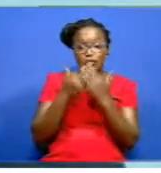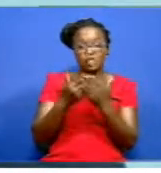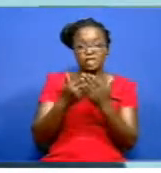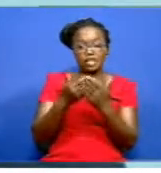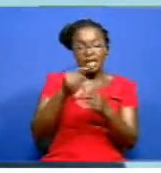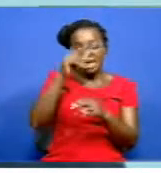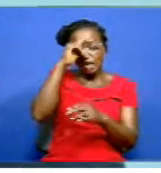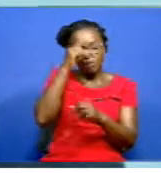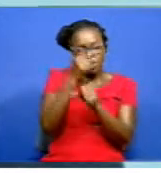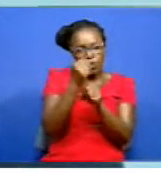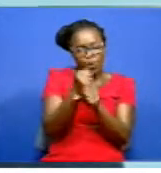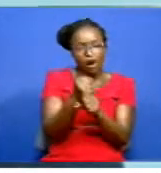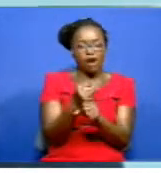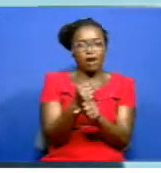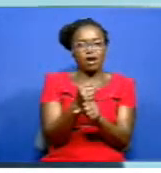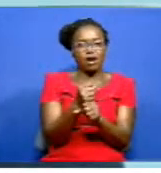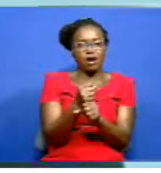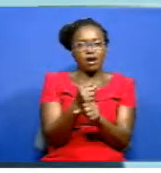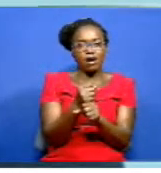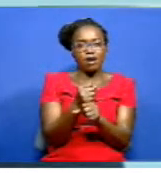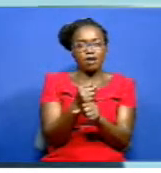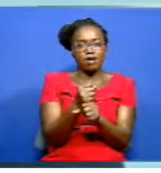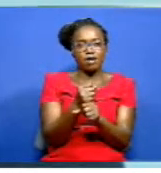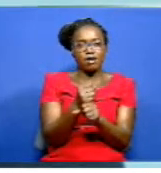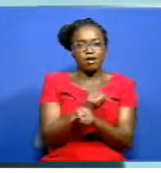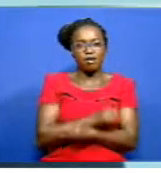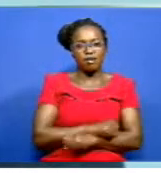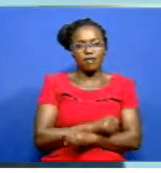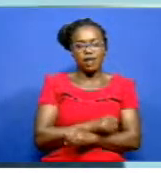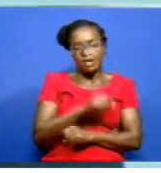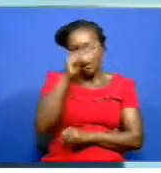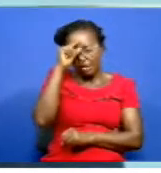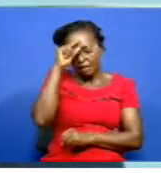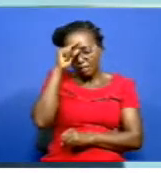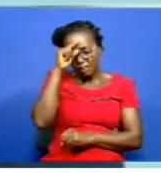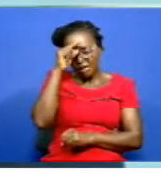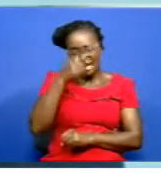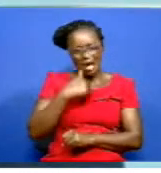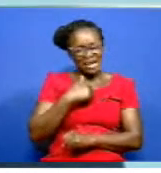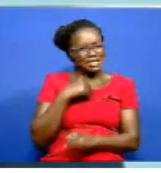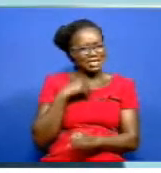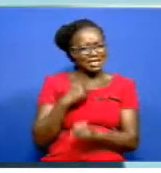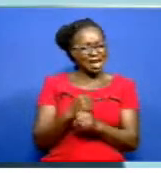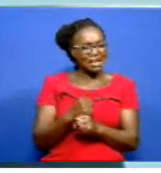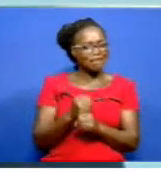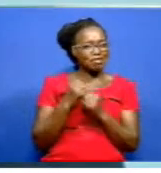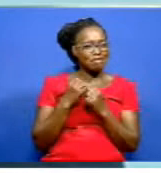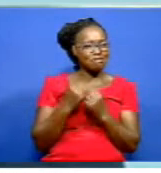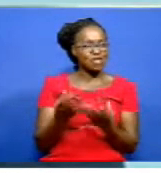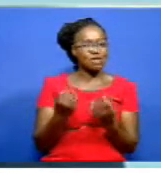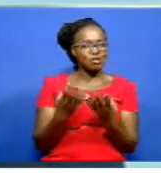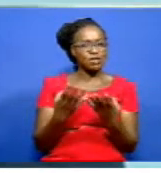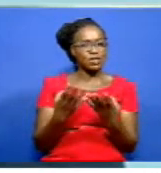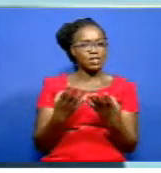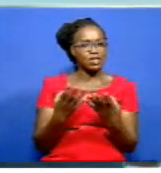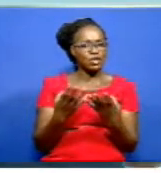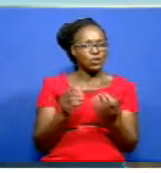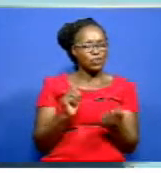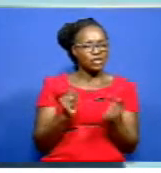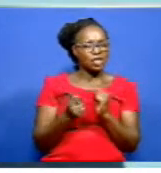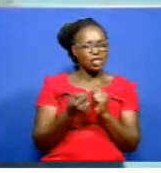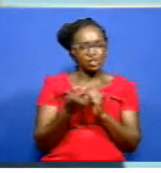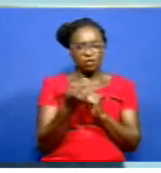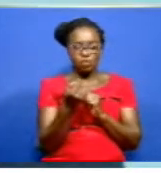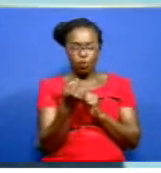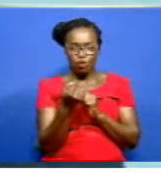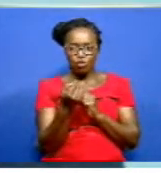government is doing and has done. The government has done so much. So you just need to move out a little bit to be able to